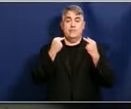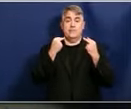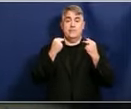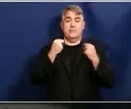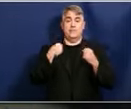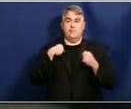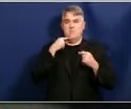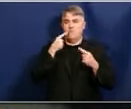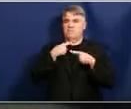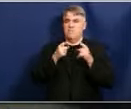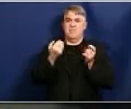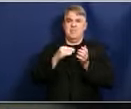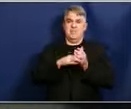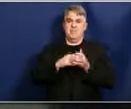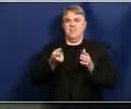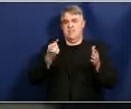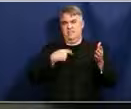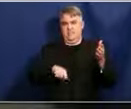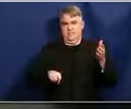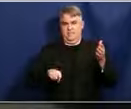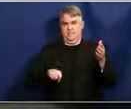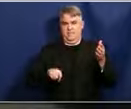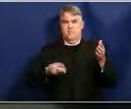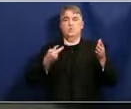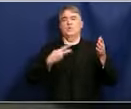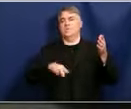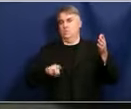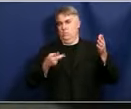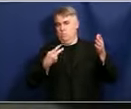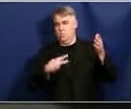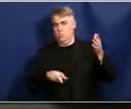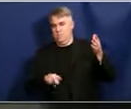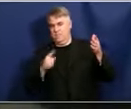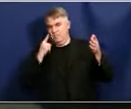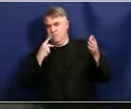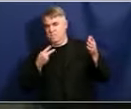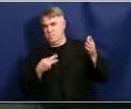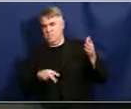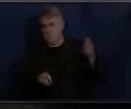with you most likely in 2 weeks with another COVID town hall. Thank you all.